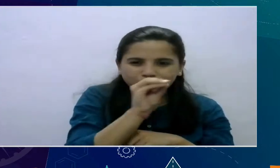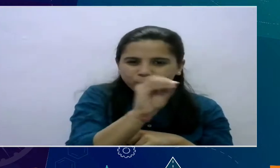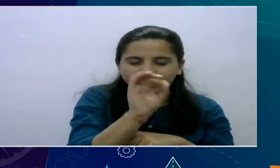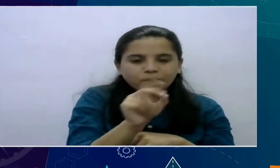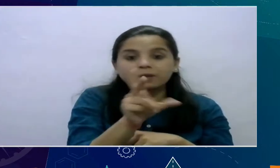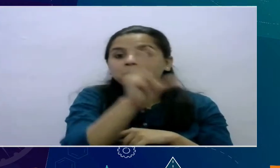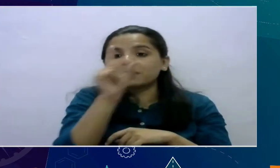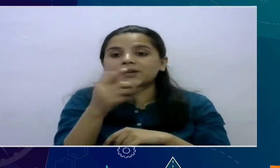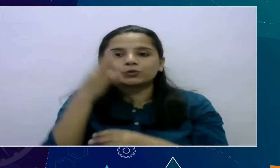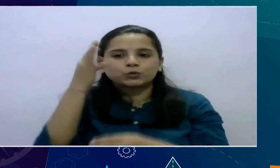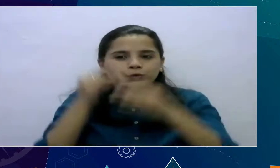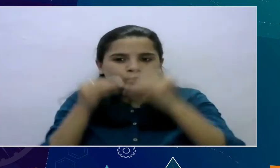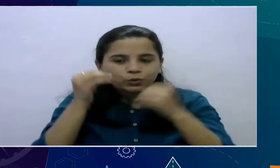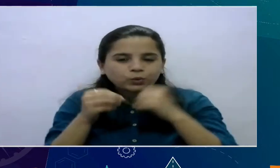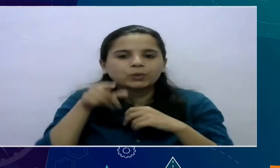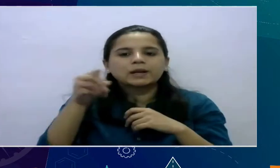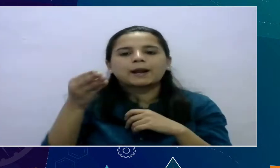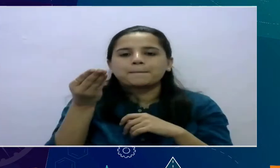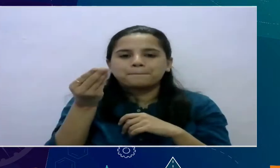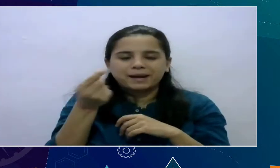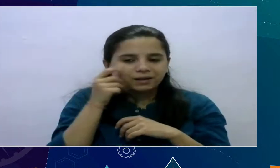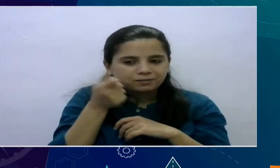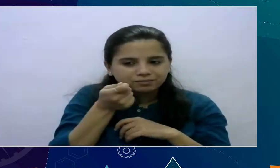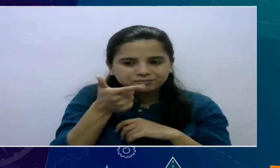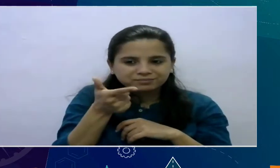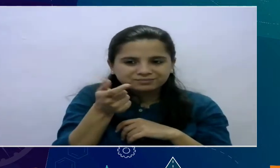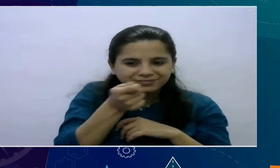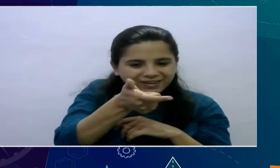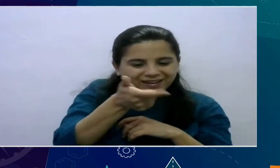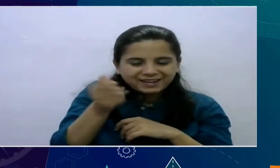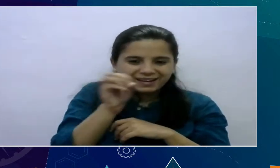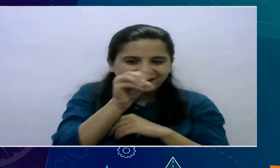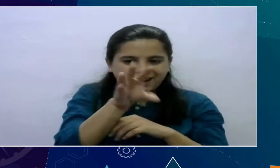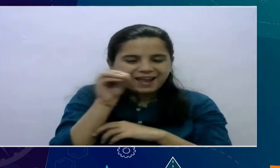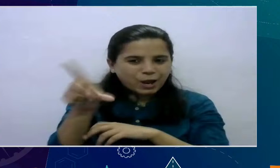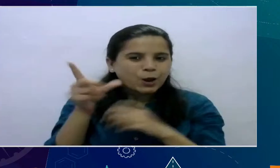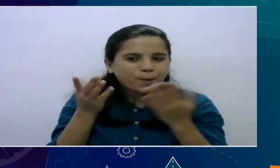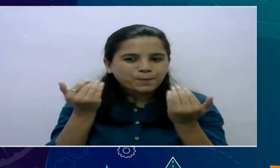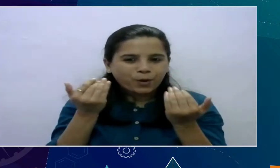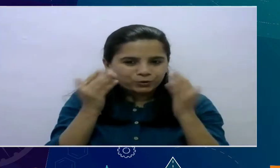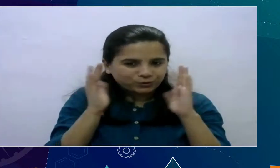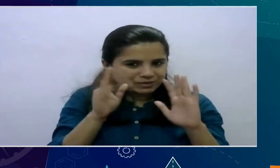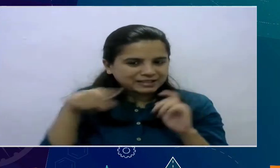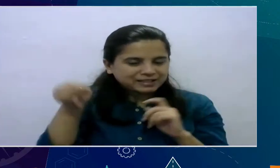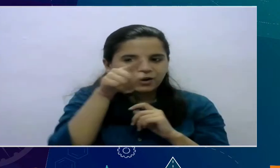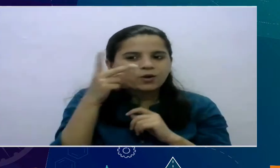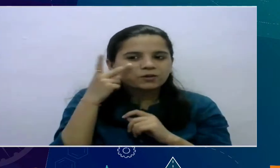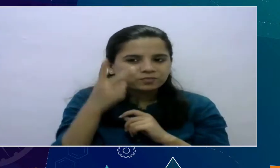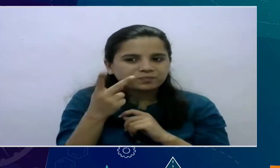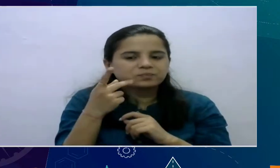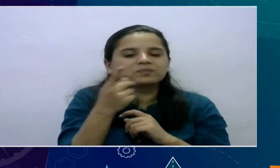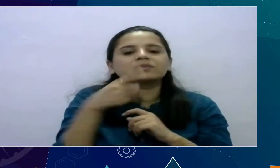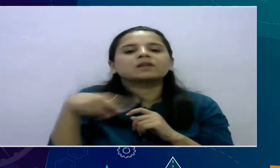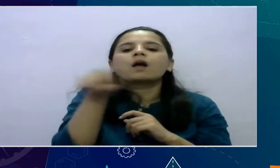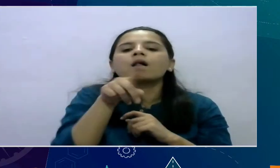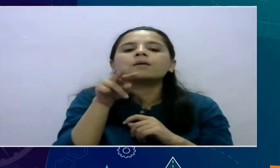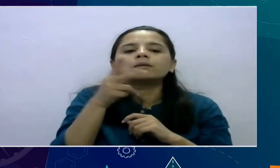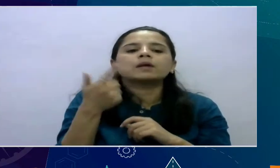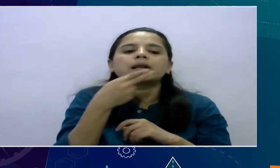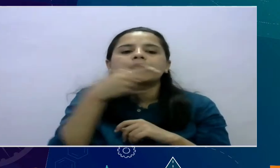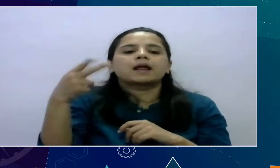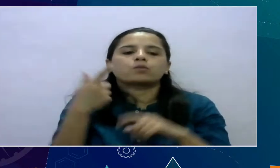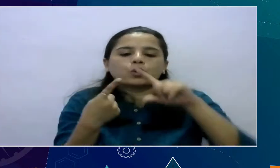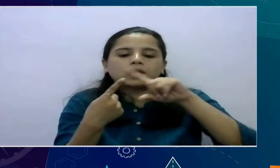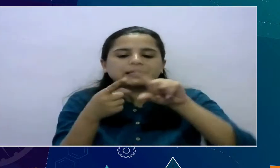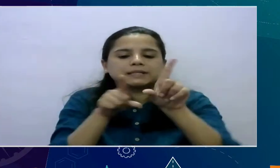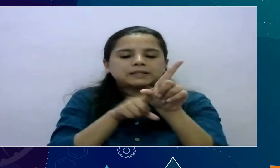and suspension, you could actually see the path. So that is a scientific term that is used, which we call it as Tyndall effect.